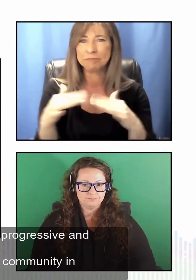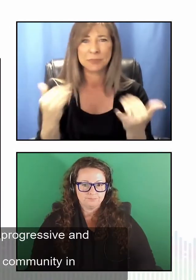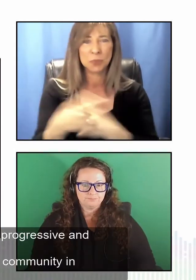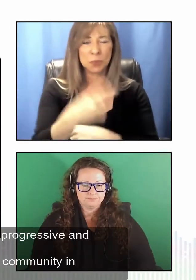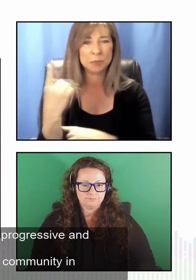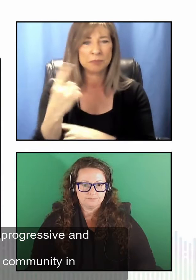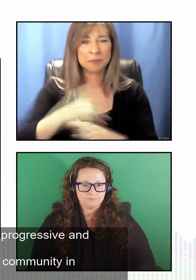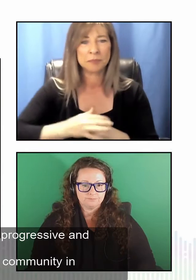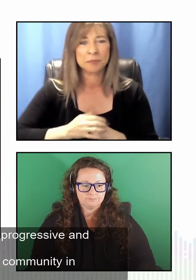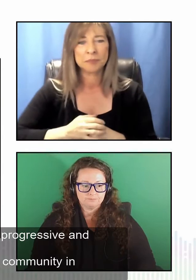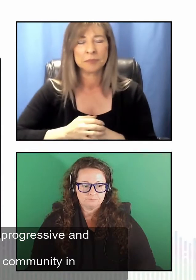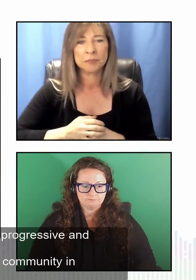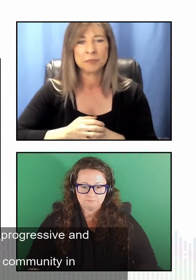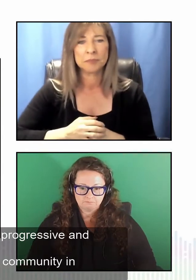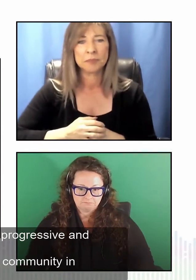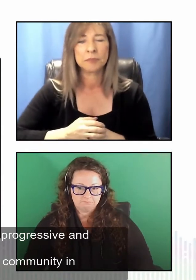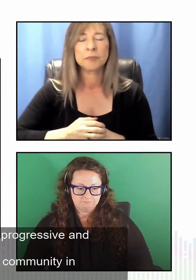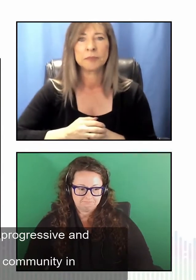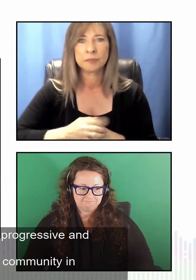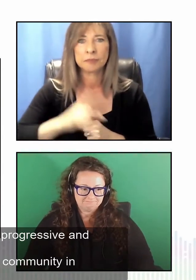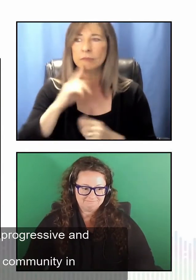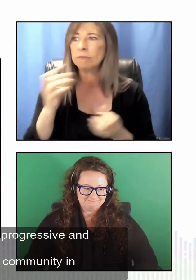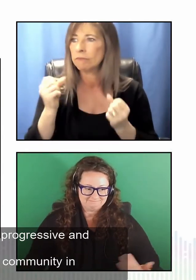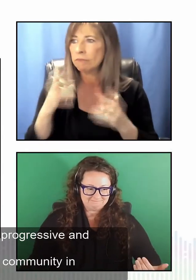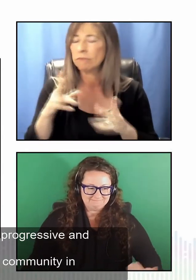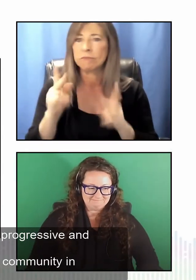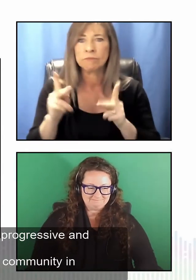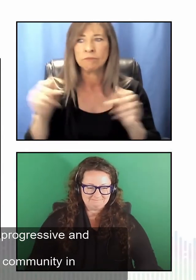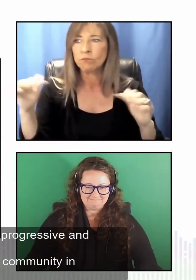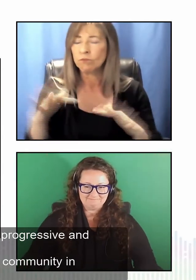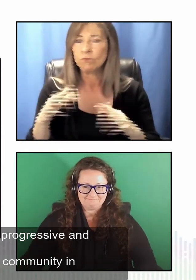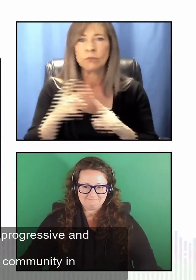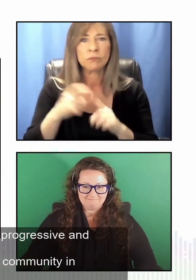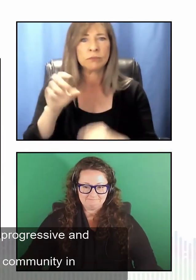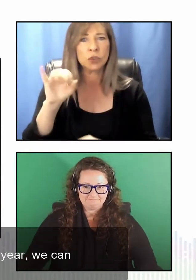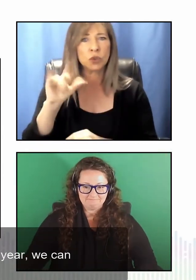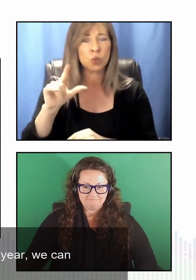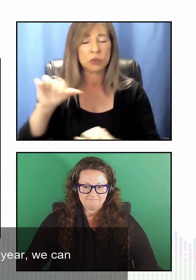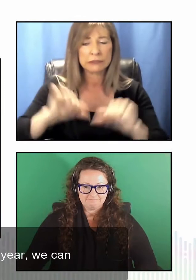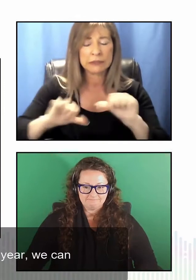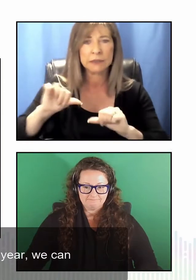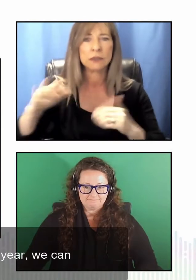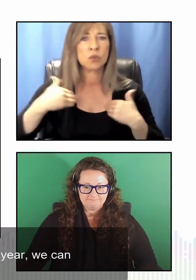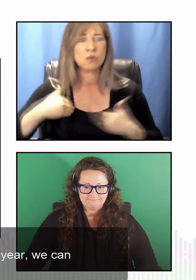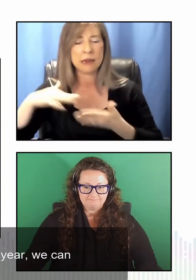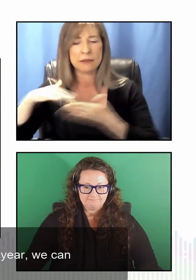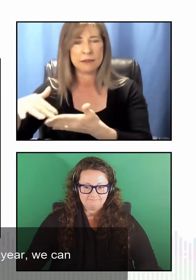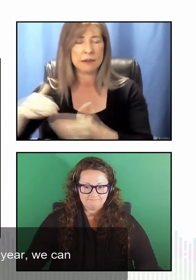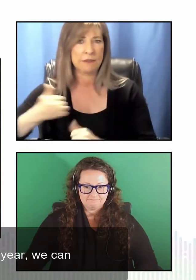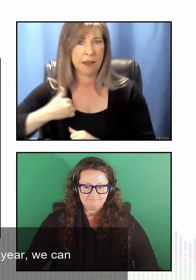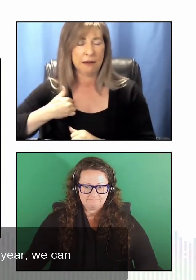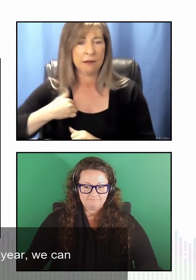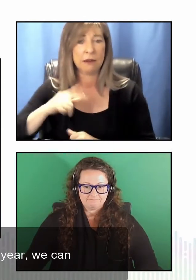most progressive and influential voices from the social sciences and humanities community in Canada. We are thankful